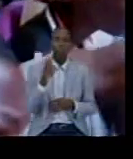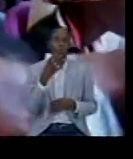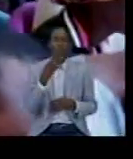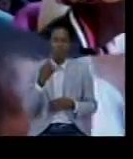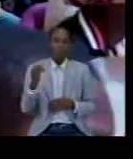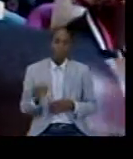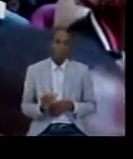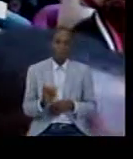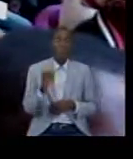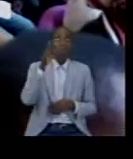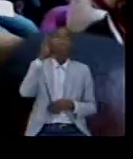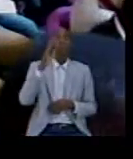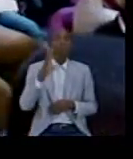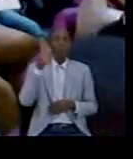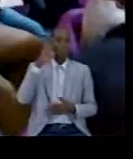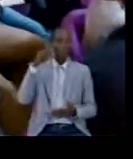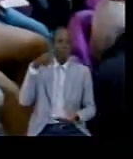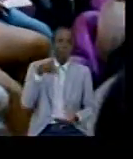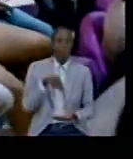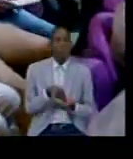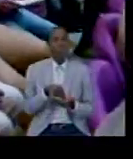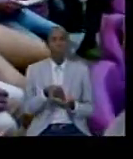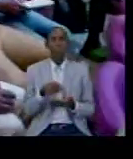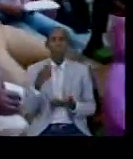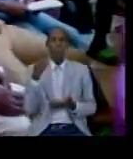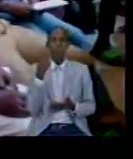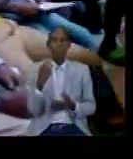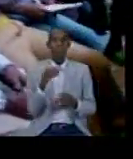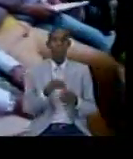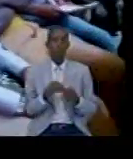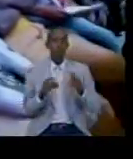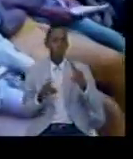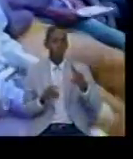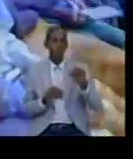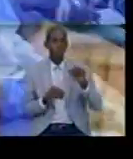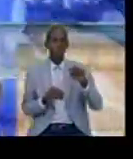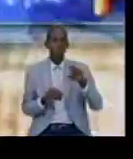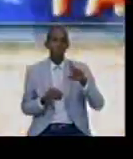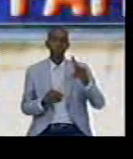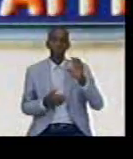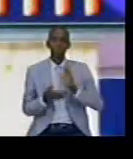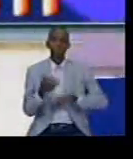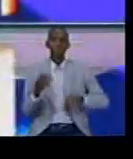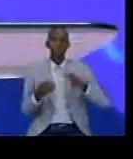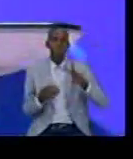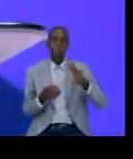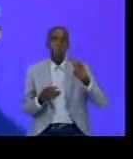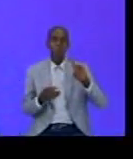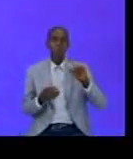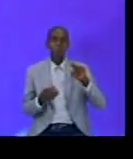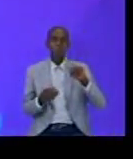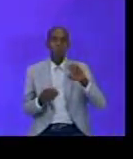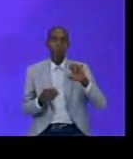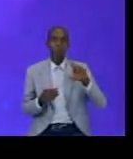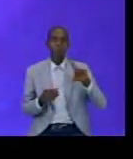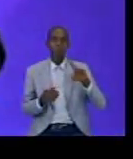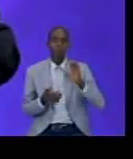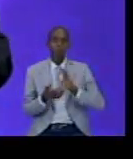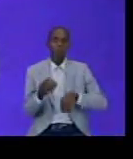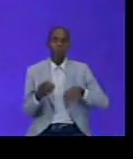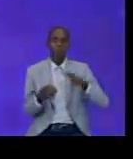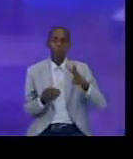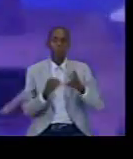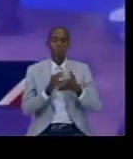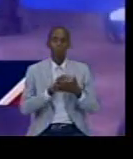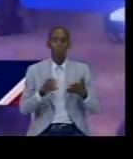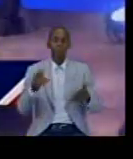eternal God will stand. We're looking at Daniel chapter 2, and we're reading from verse 30. Daniel chapter 2,